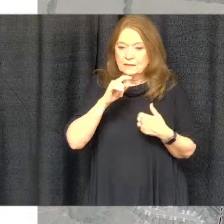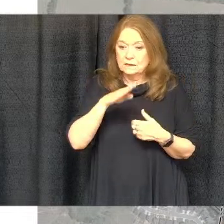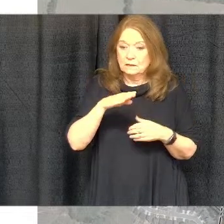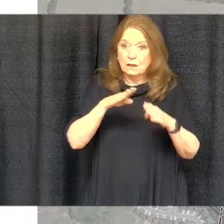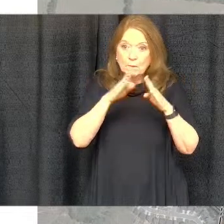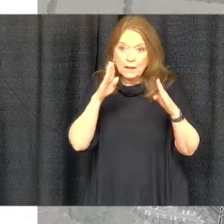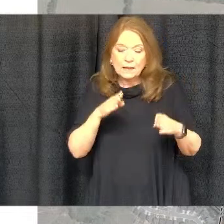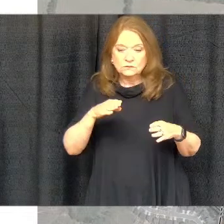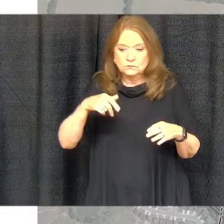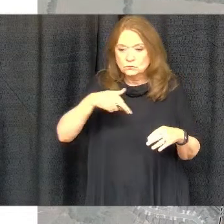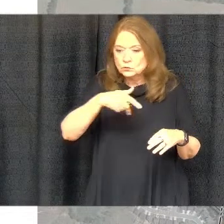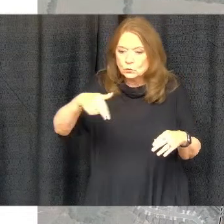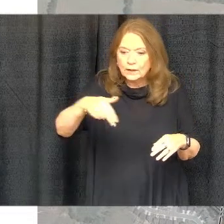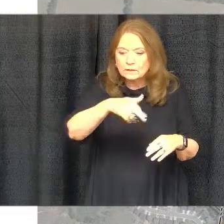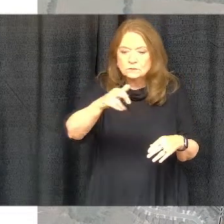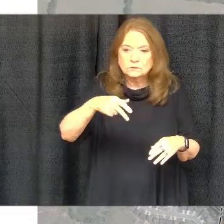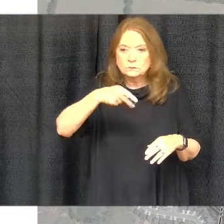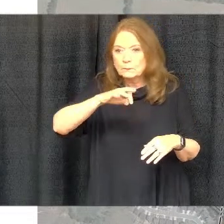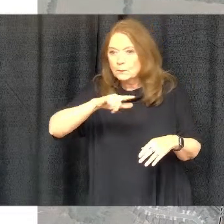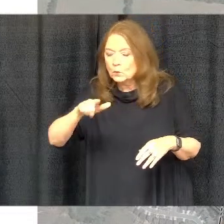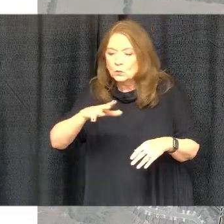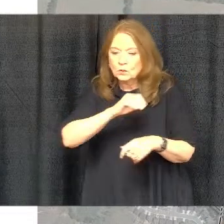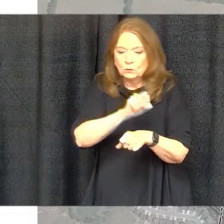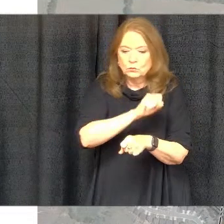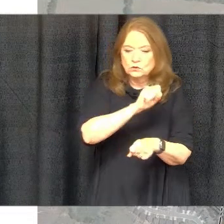trails, pool, and preserved open space.